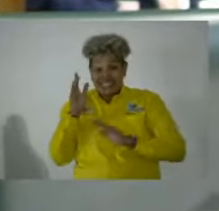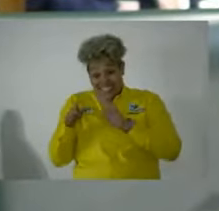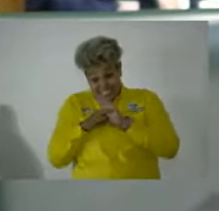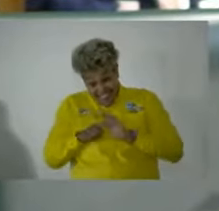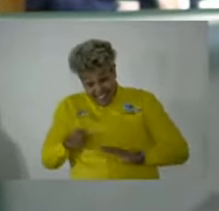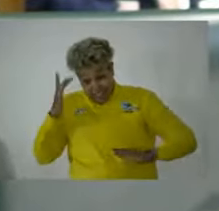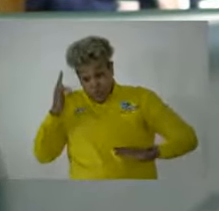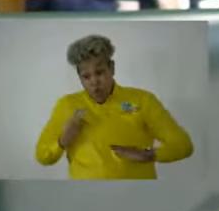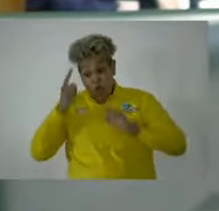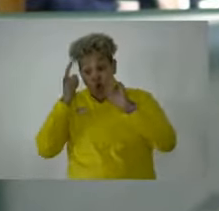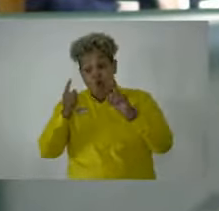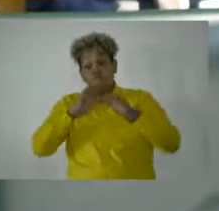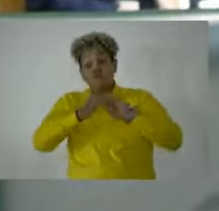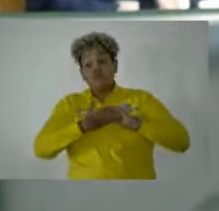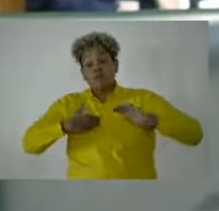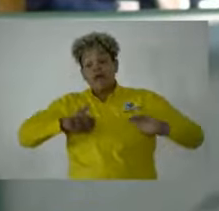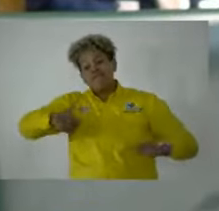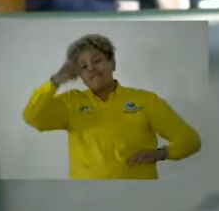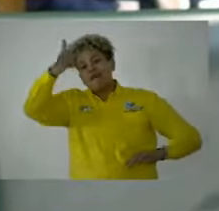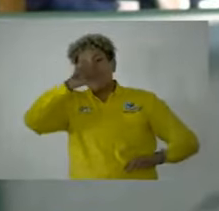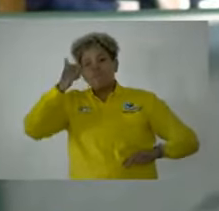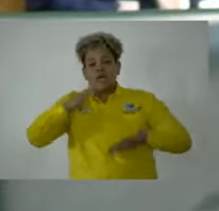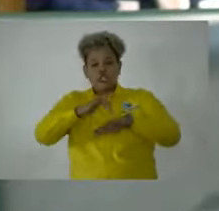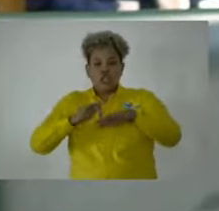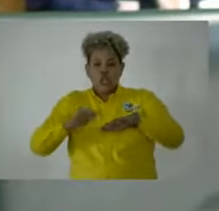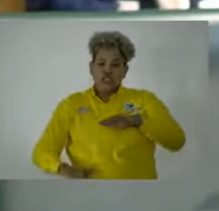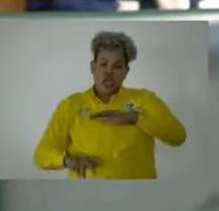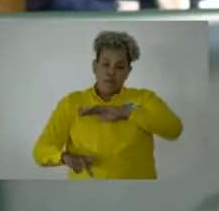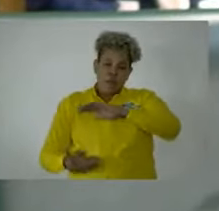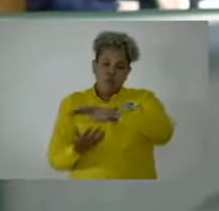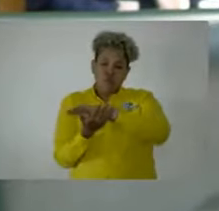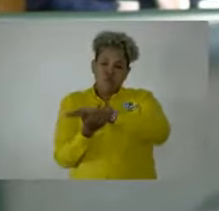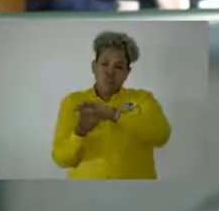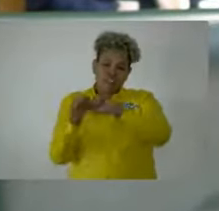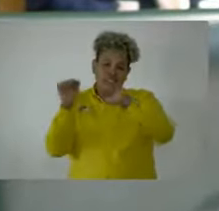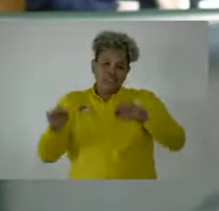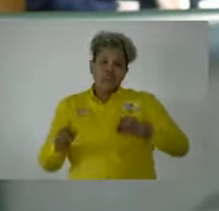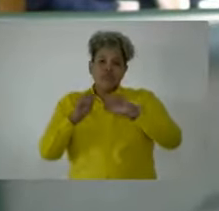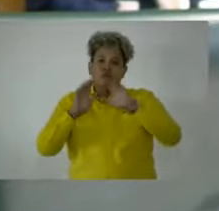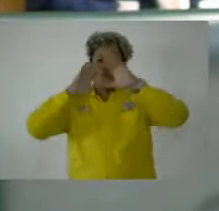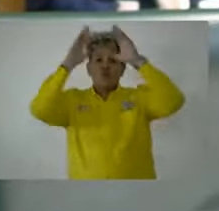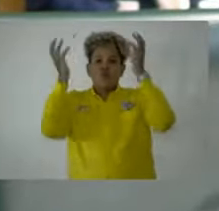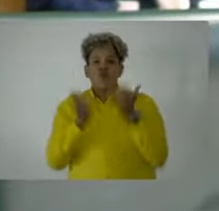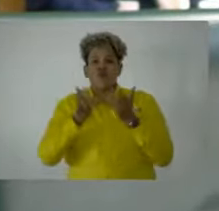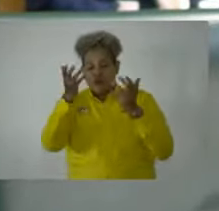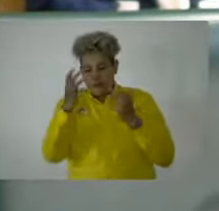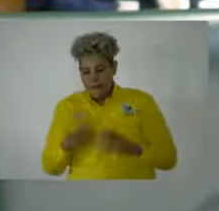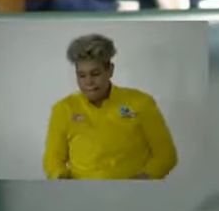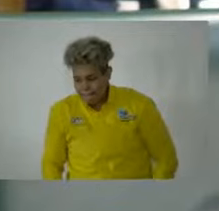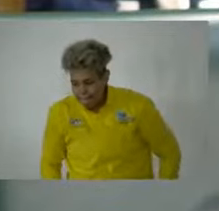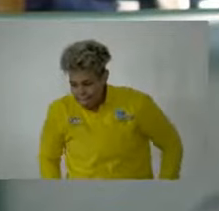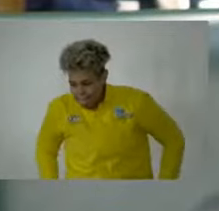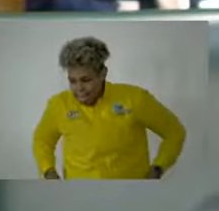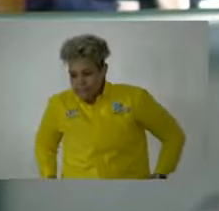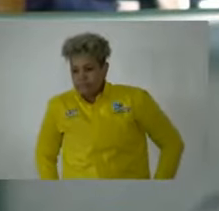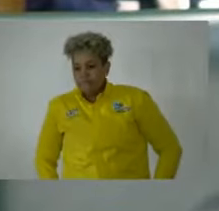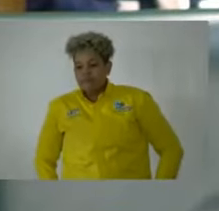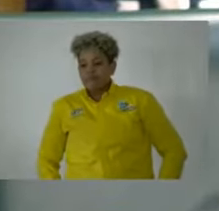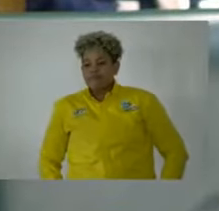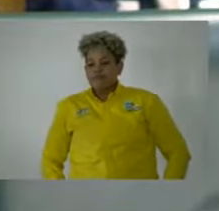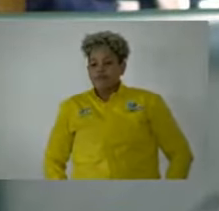because our goal is for Jamaica to have the best early childhood and primary school system in the hemisphere.